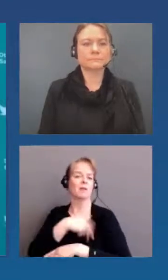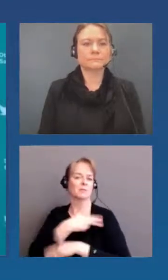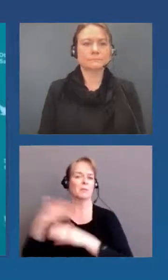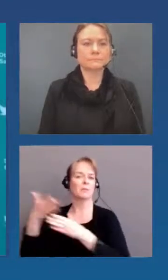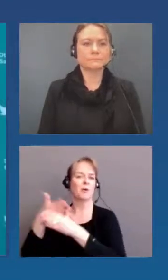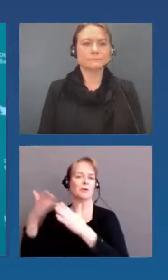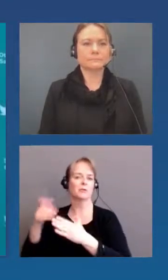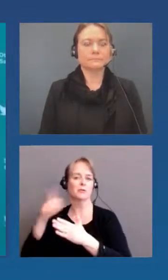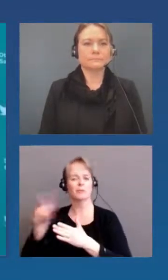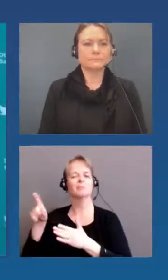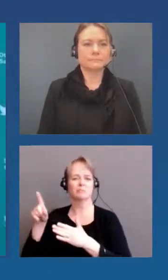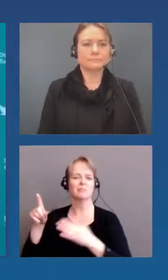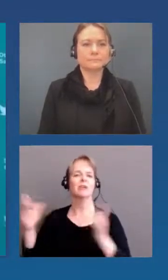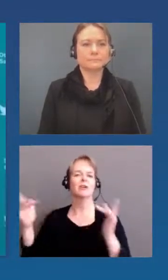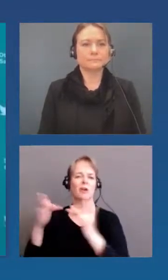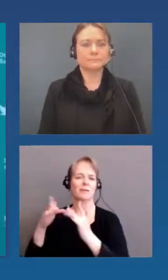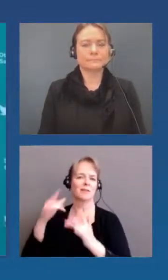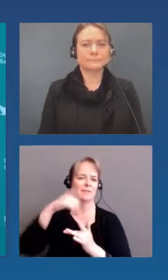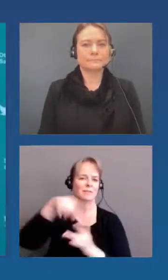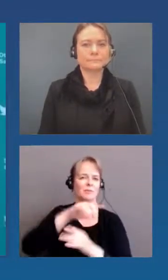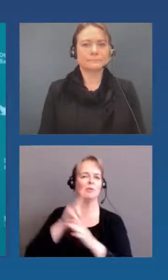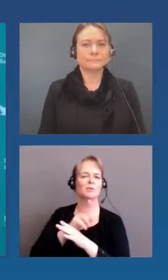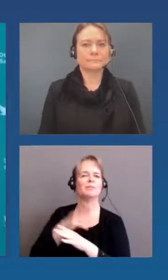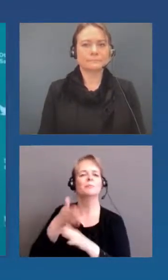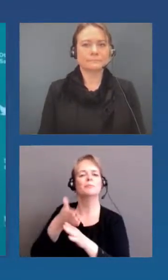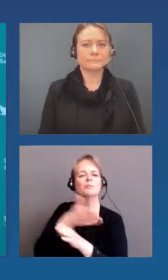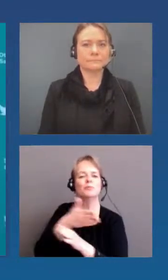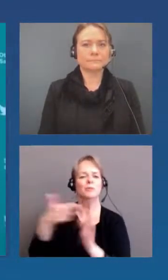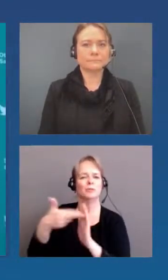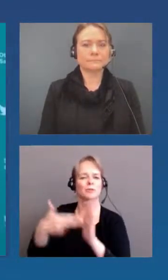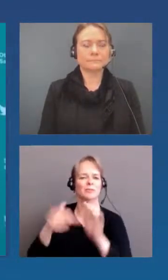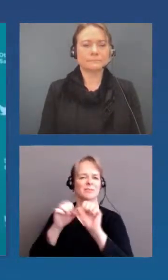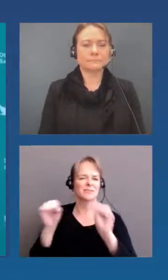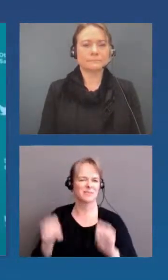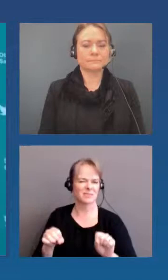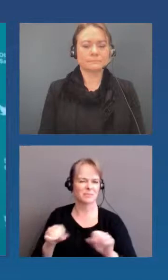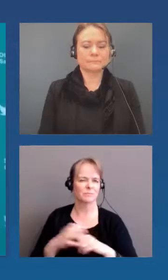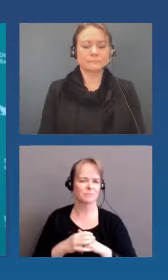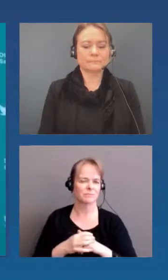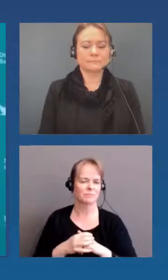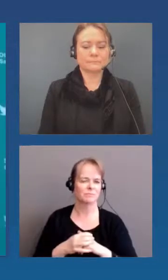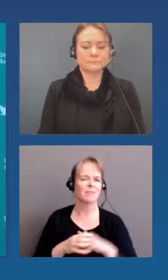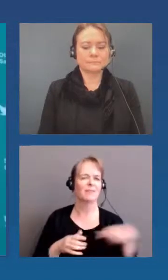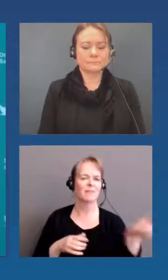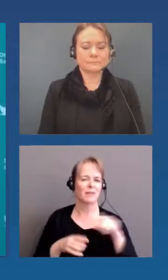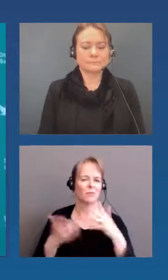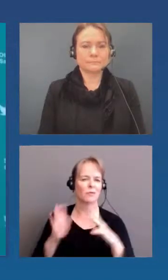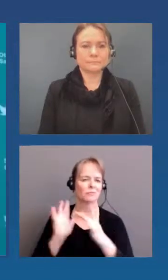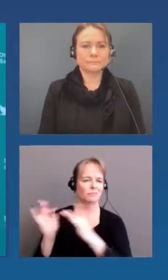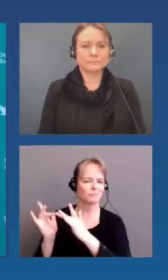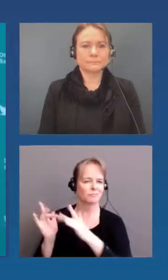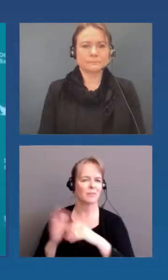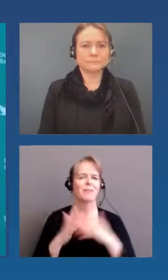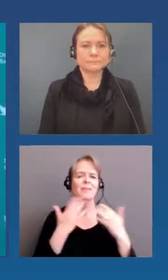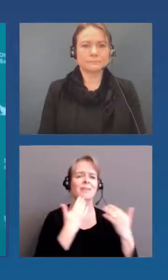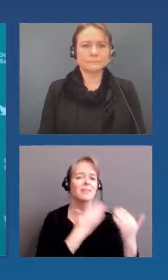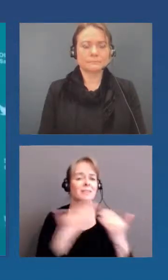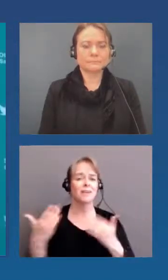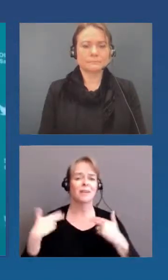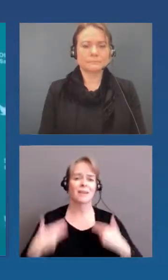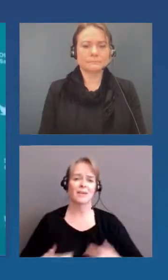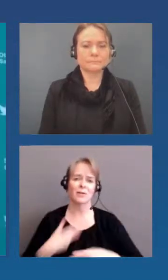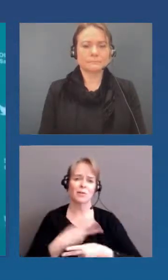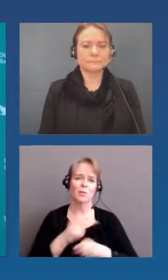the pre-registration information submitted. So I want to thank all healthcare workers for your selfless